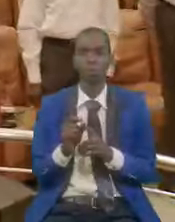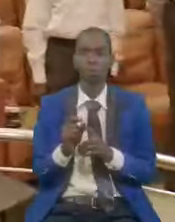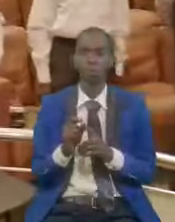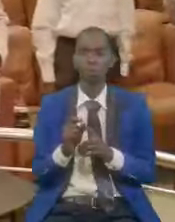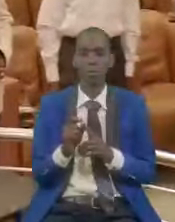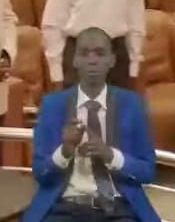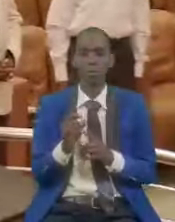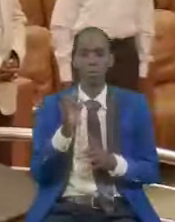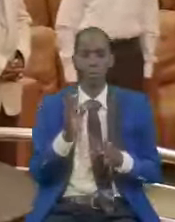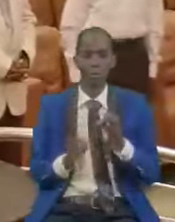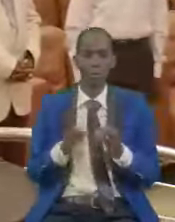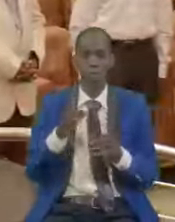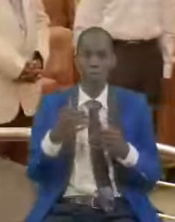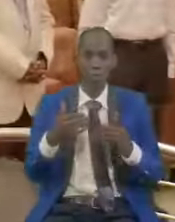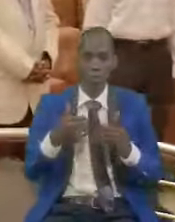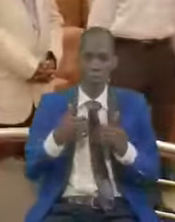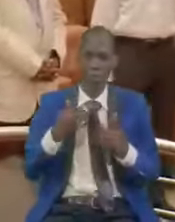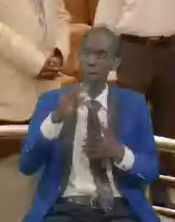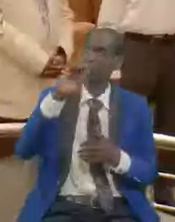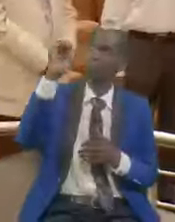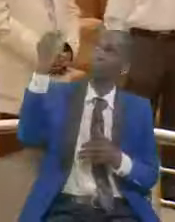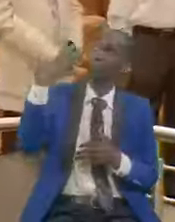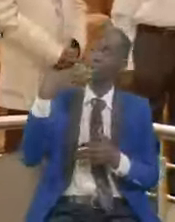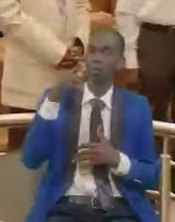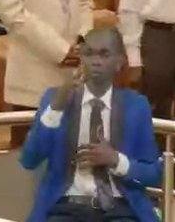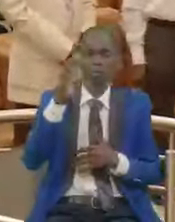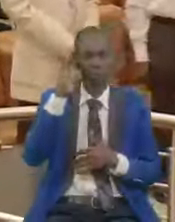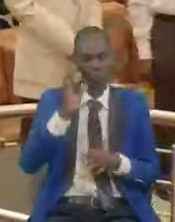If you have grace, you will do it.